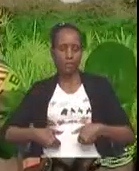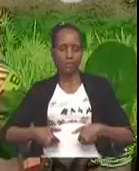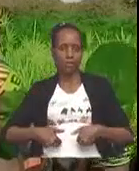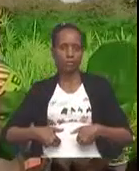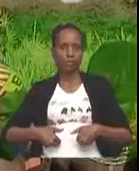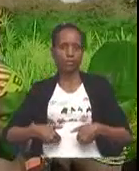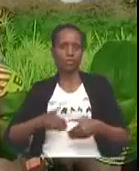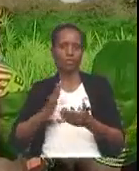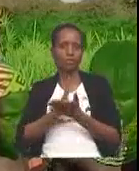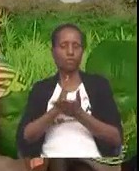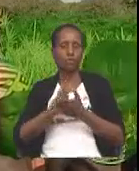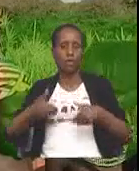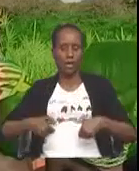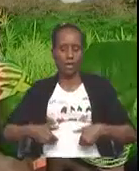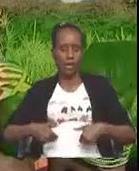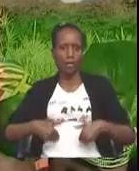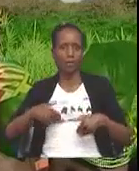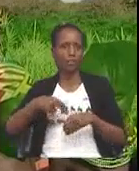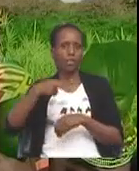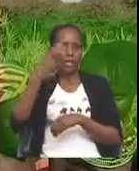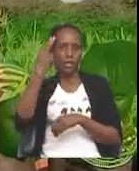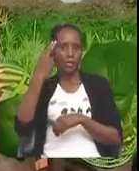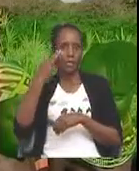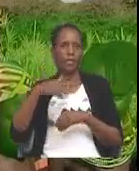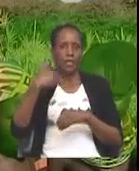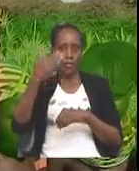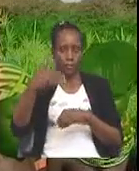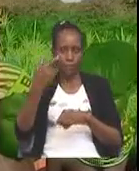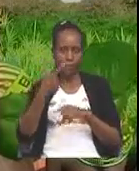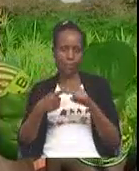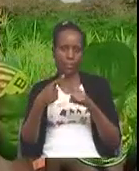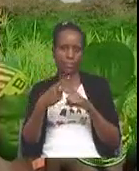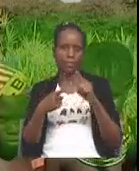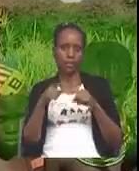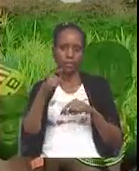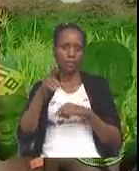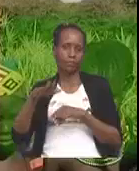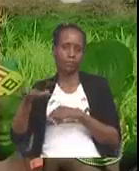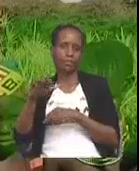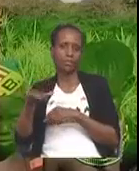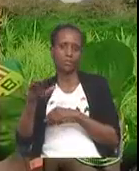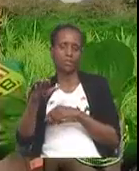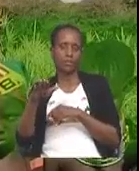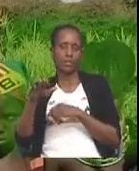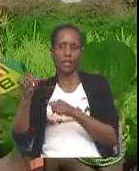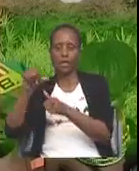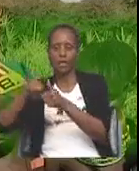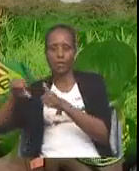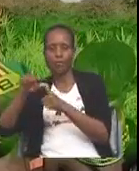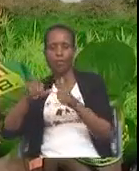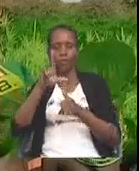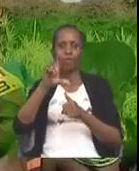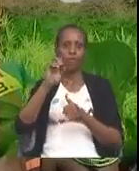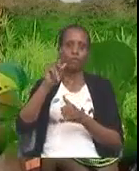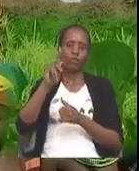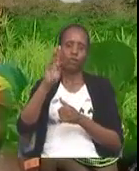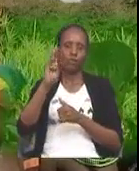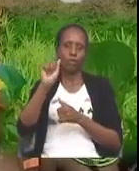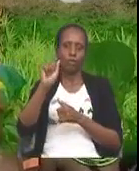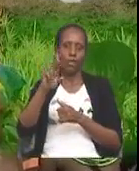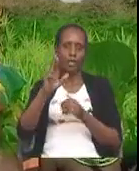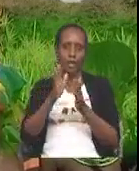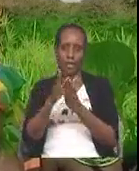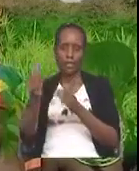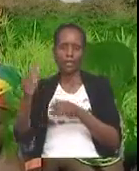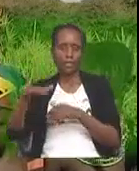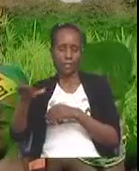starvation. Hunger was actually on the high rise. And every year, this place, around Lokubai and Lelea, these